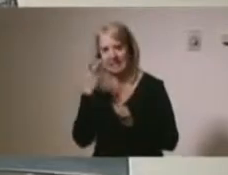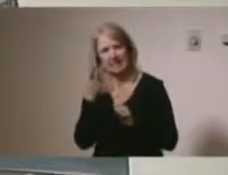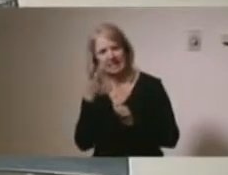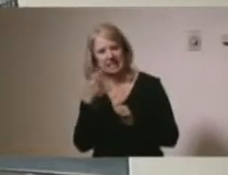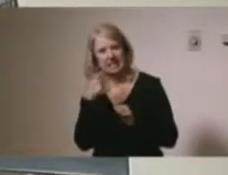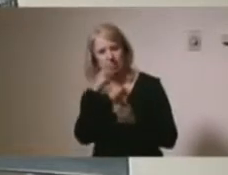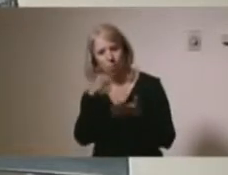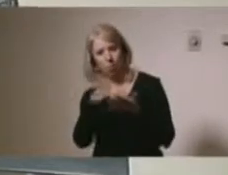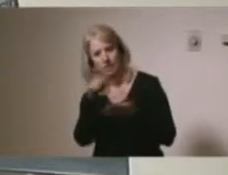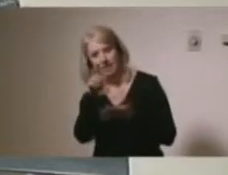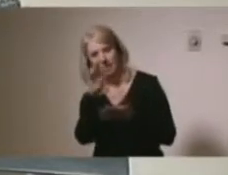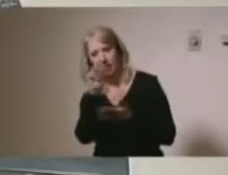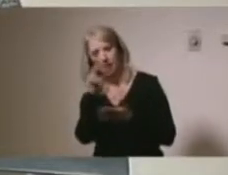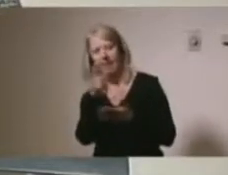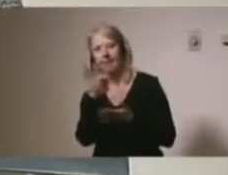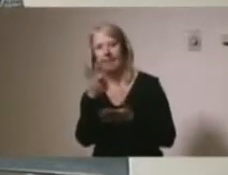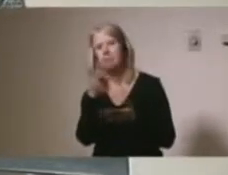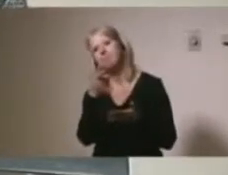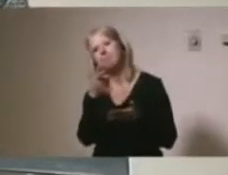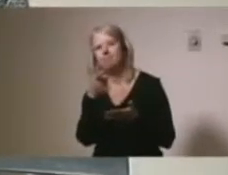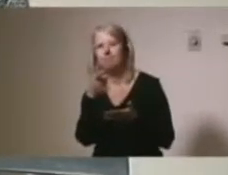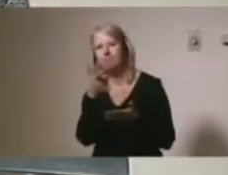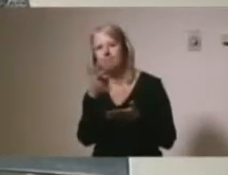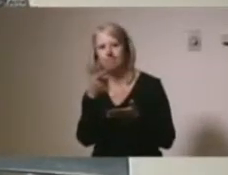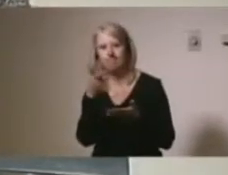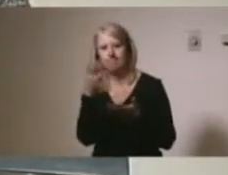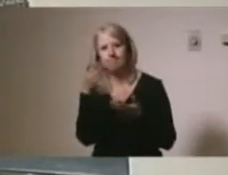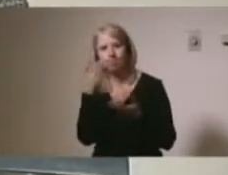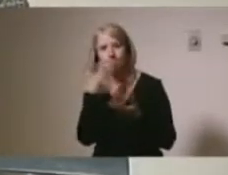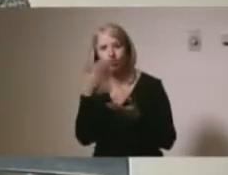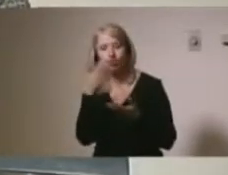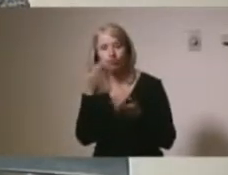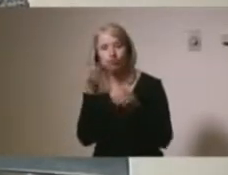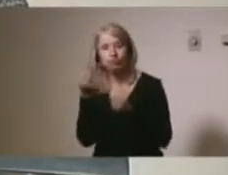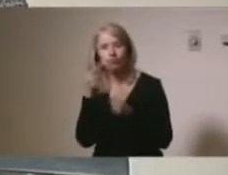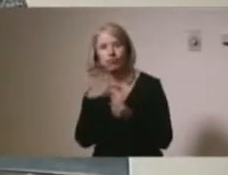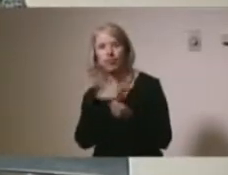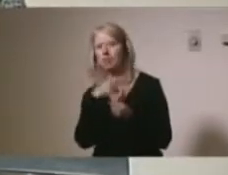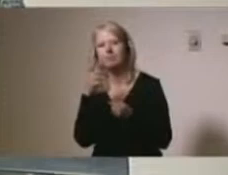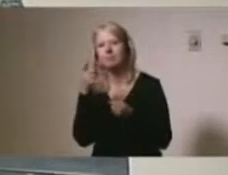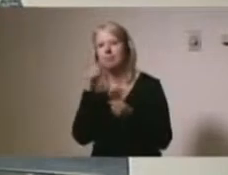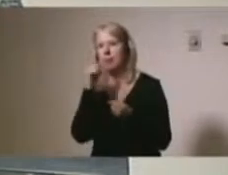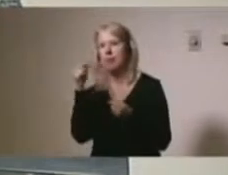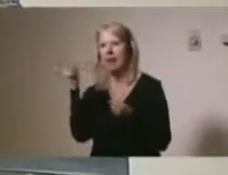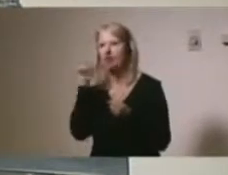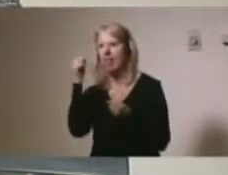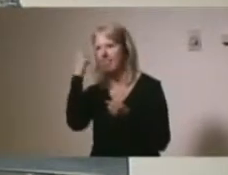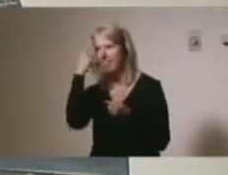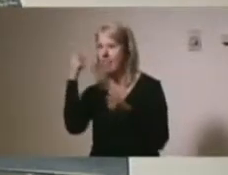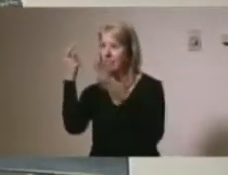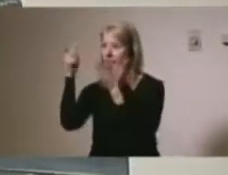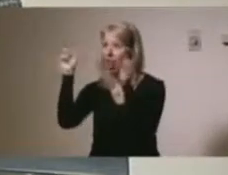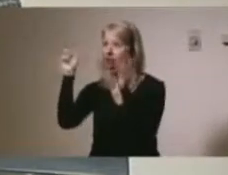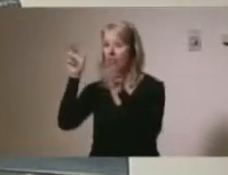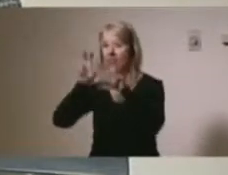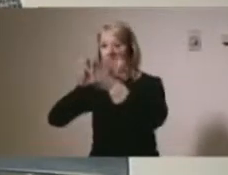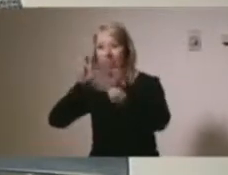us or give us a good reputation, but we're not considered as a bank for large